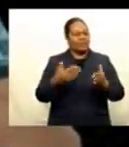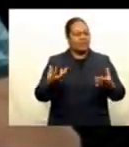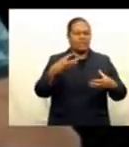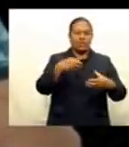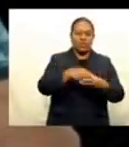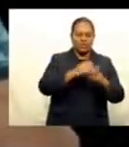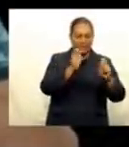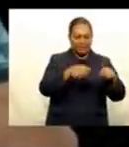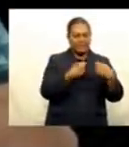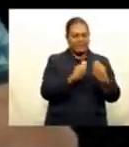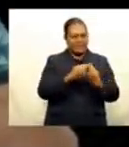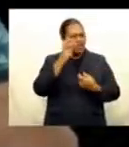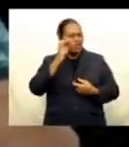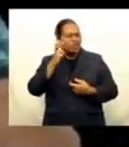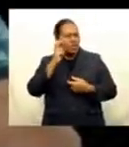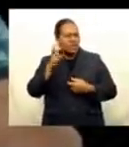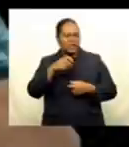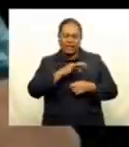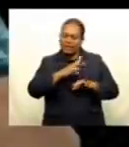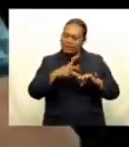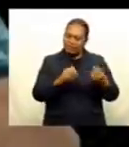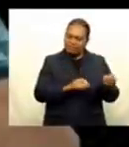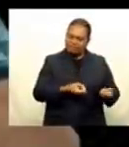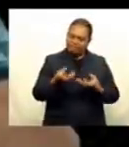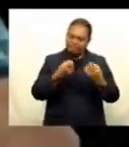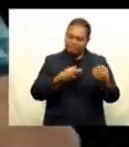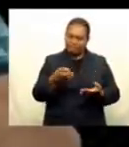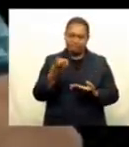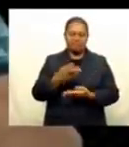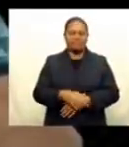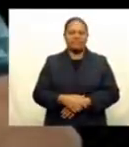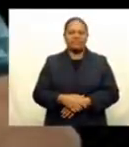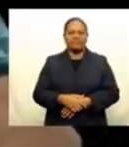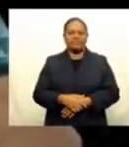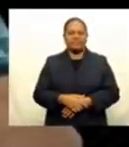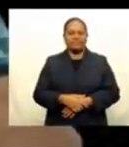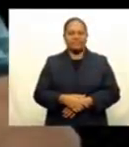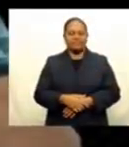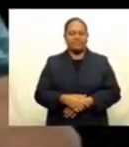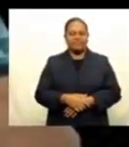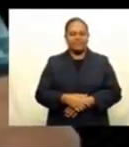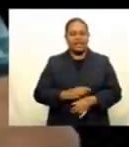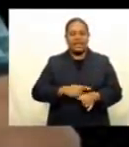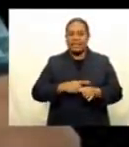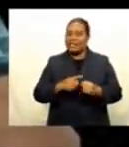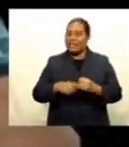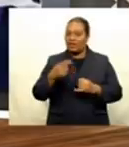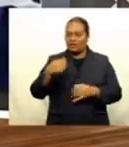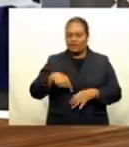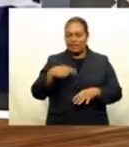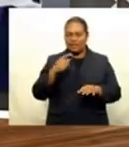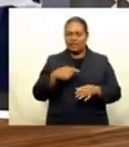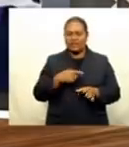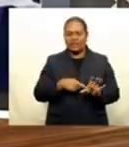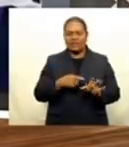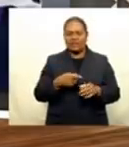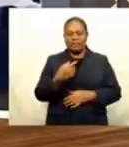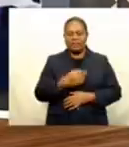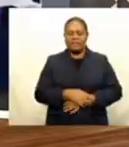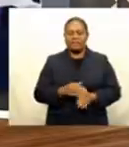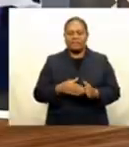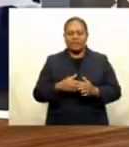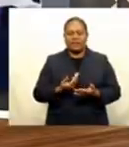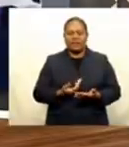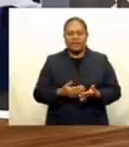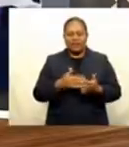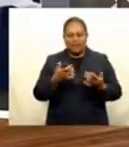and training kit supplier for the next 4 years, running through until the end of 2024. After winning bronze